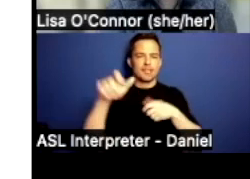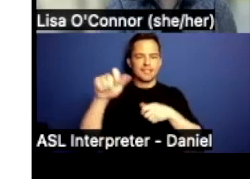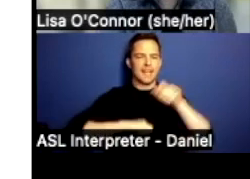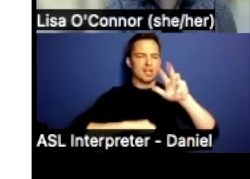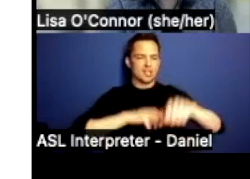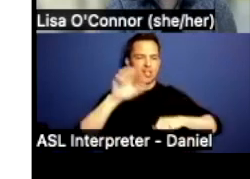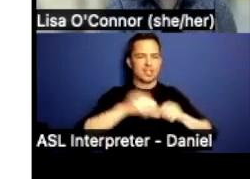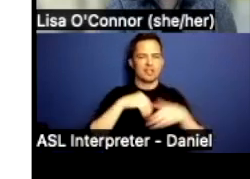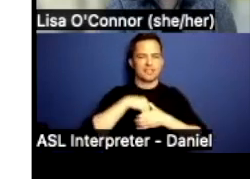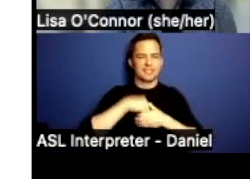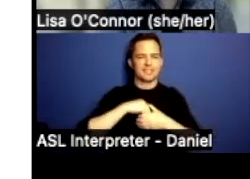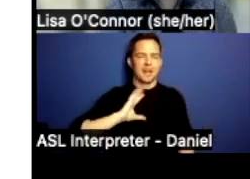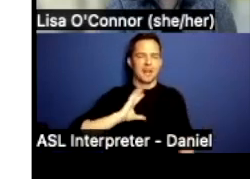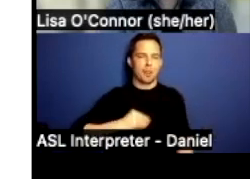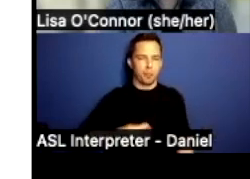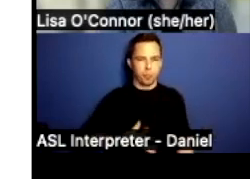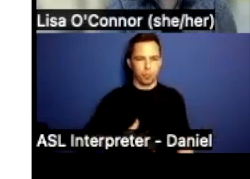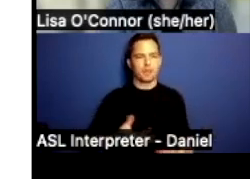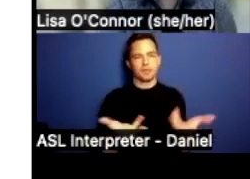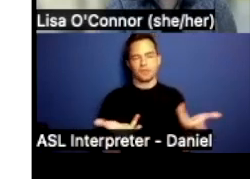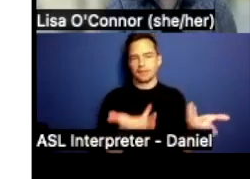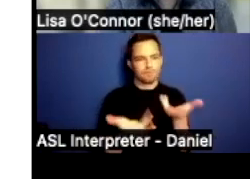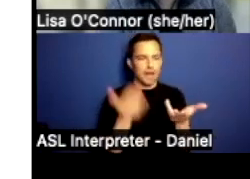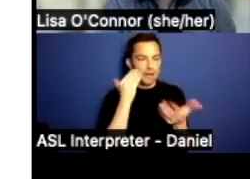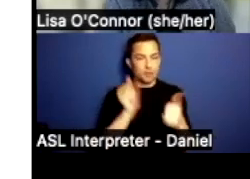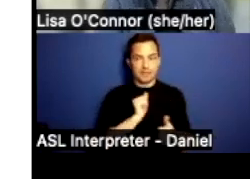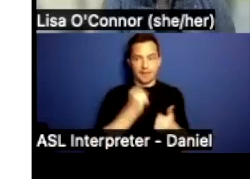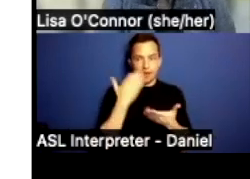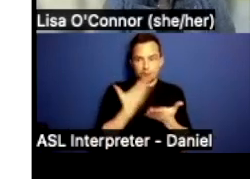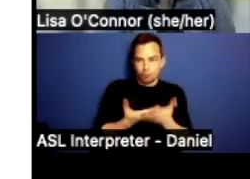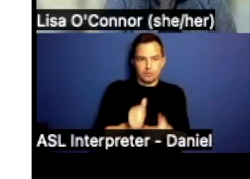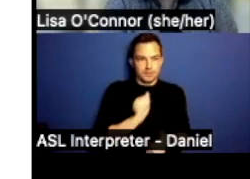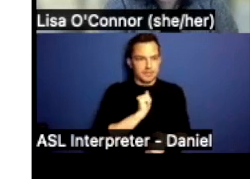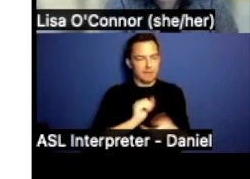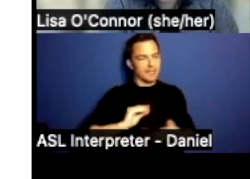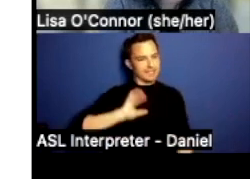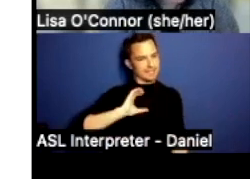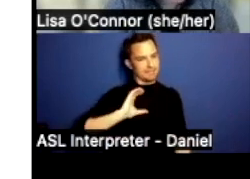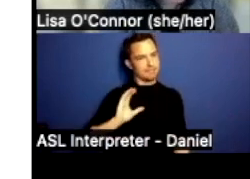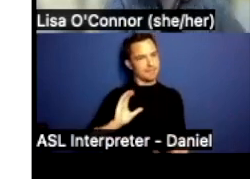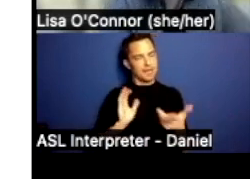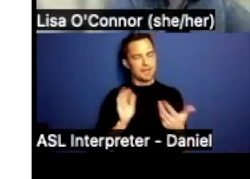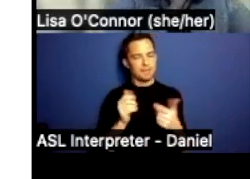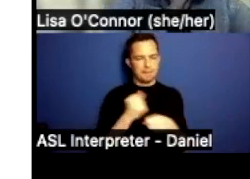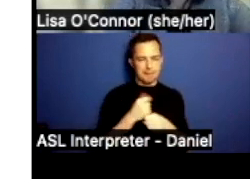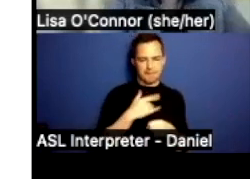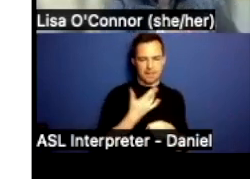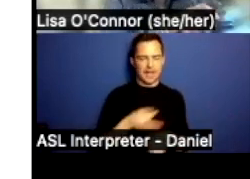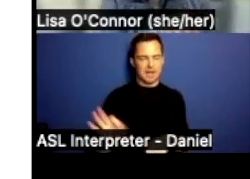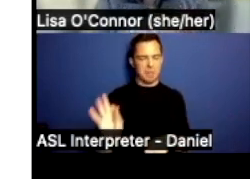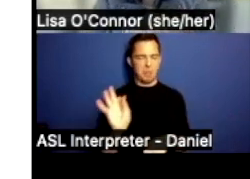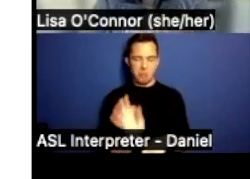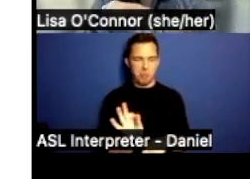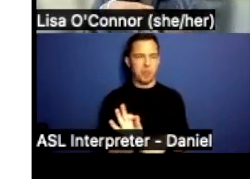like me, who I knew I had good self-esteem, can make you feel like the smallest particle of dirt on the ground. Sometimes